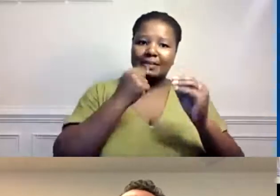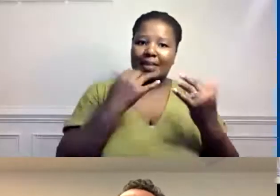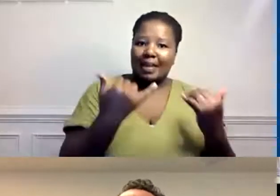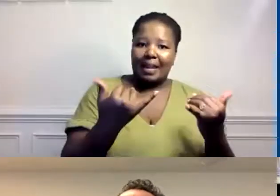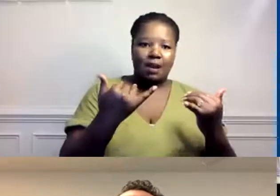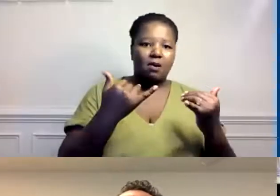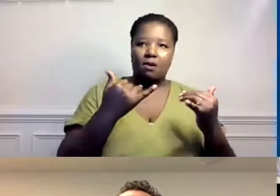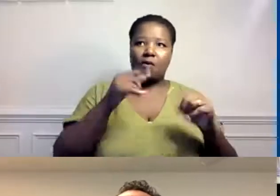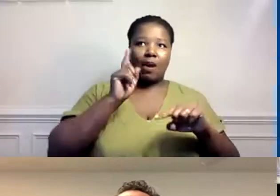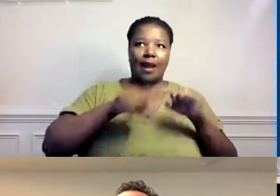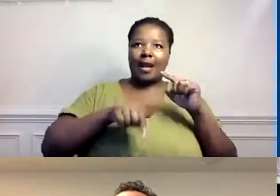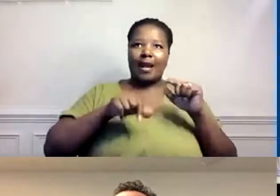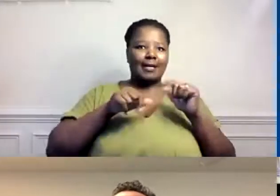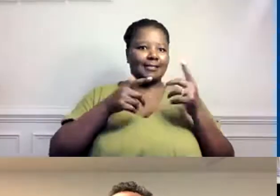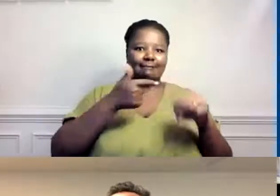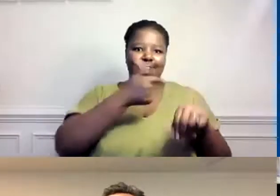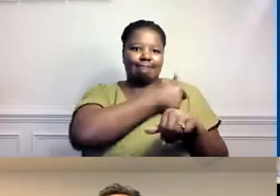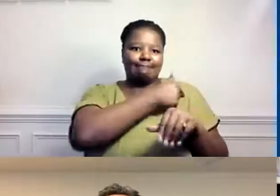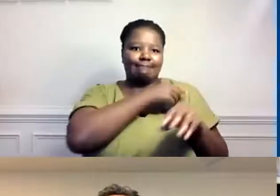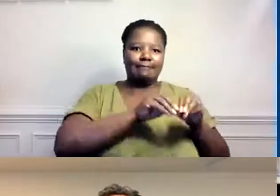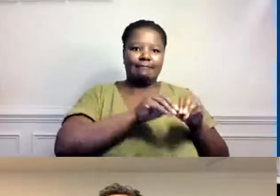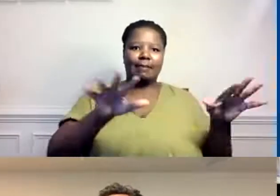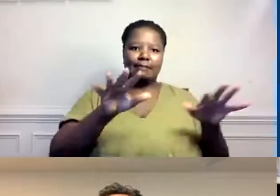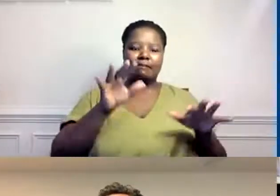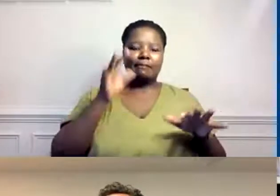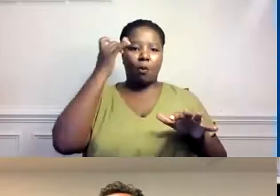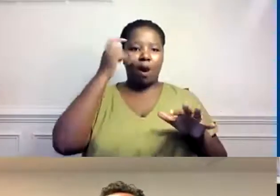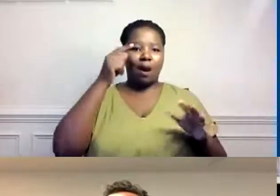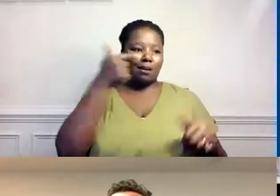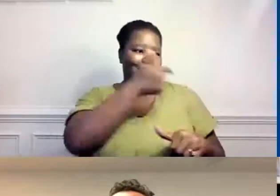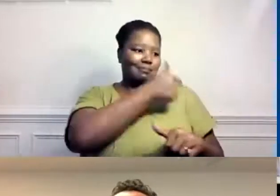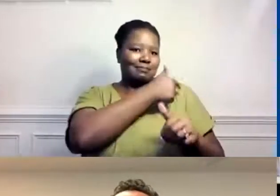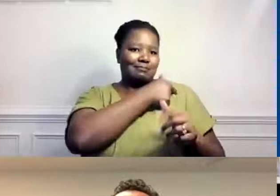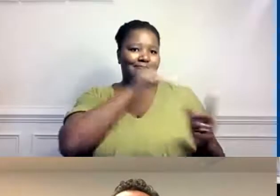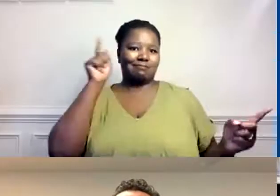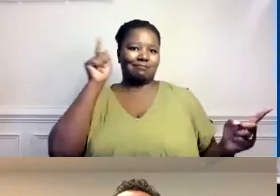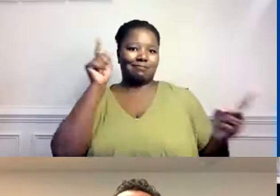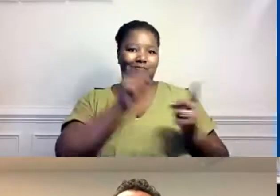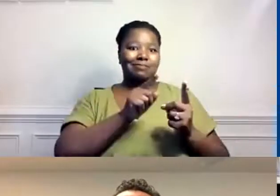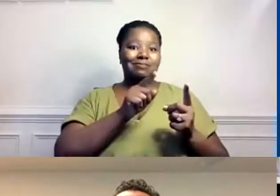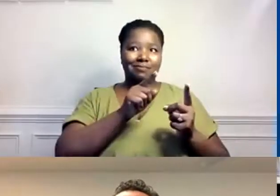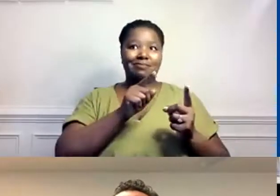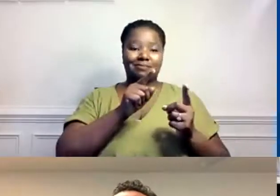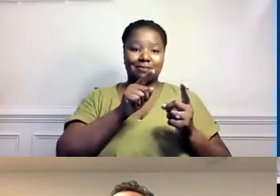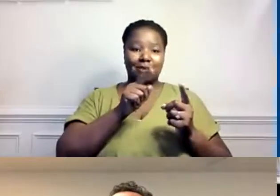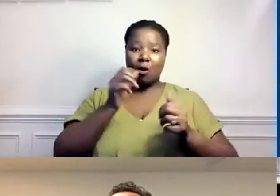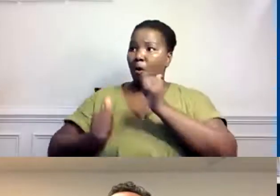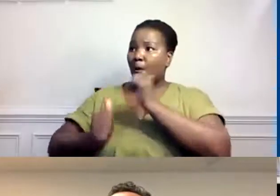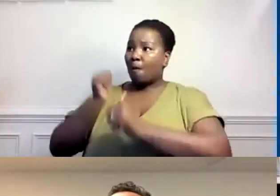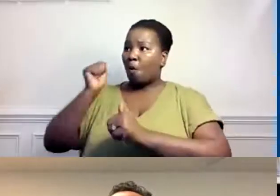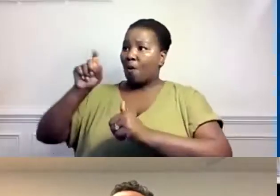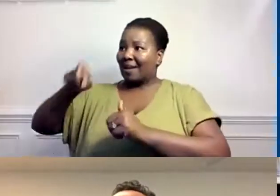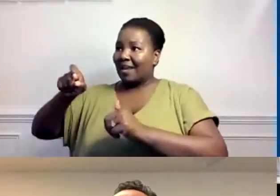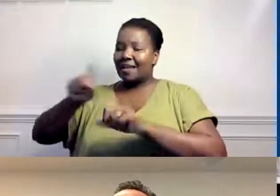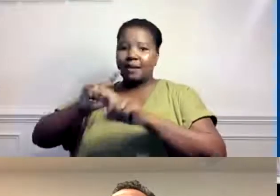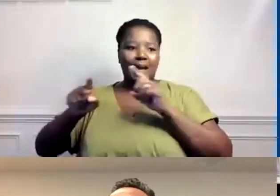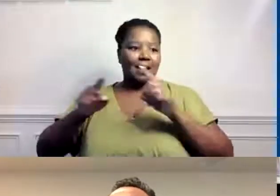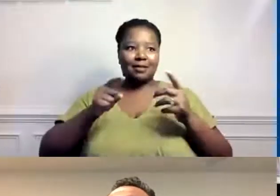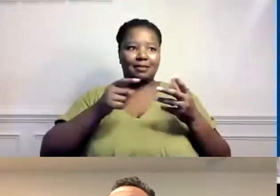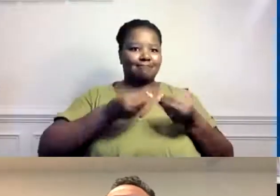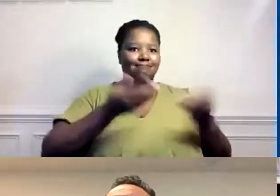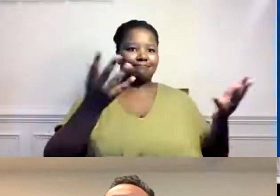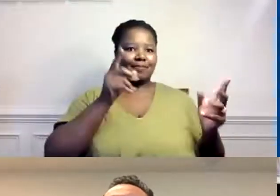further along is it's been a supply issue, not a demand side, so to speak. Right. So Jesse, one of the things I know